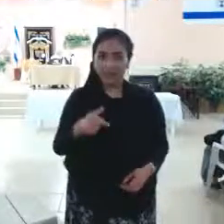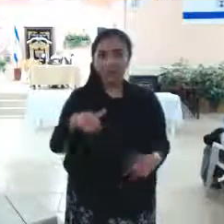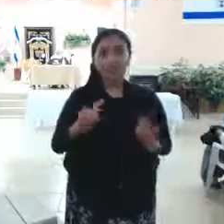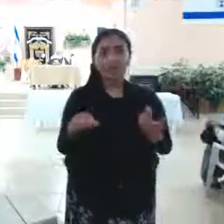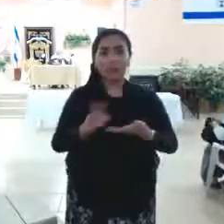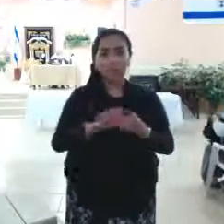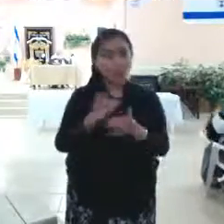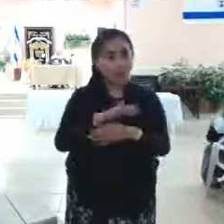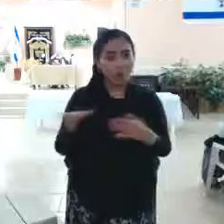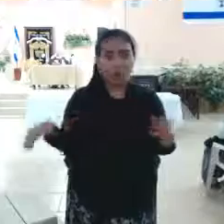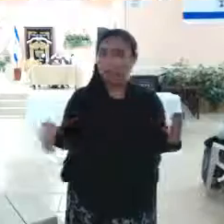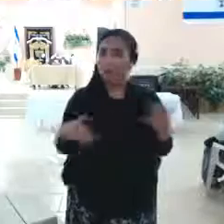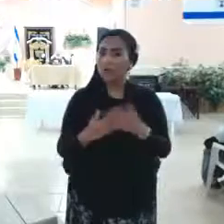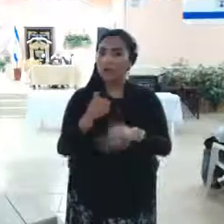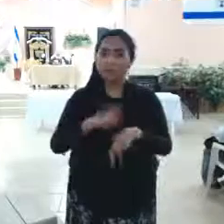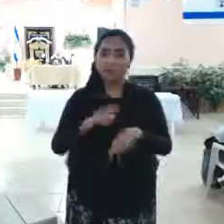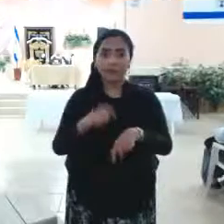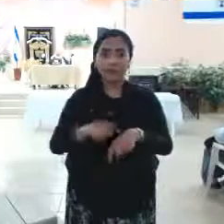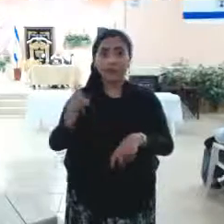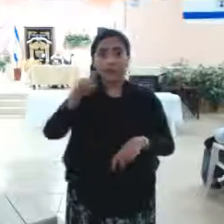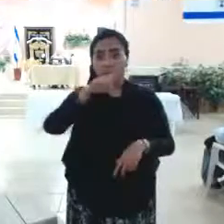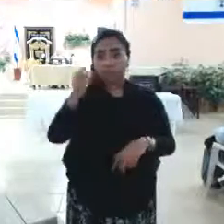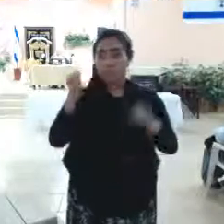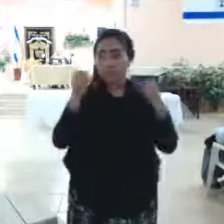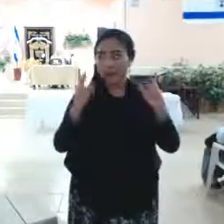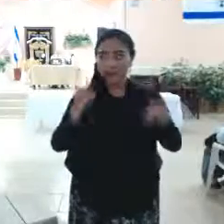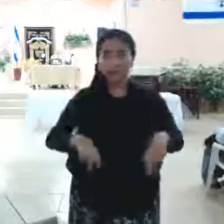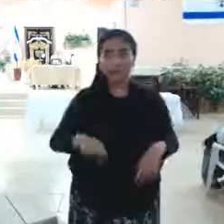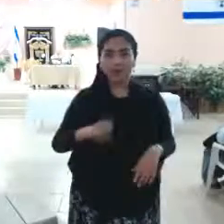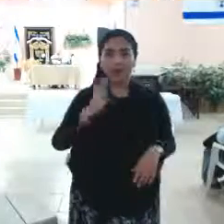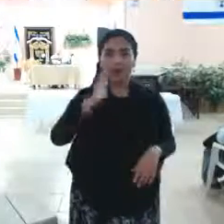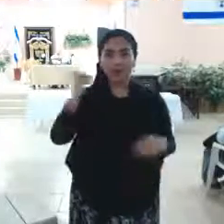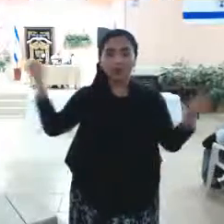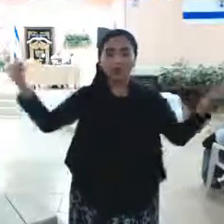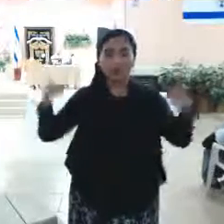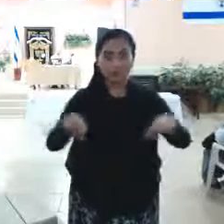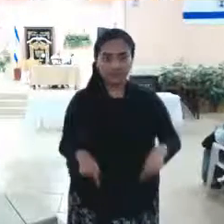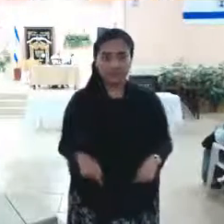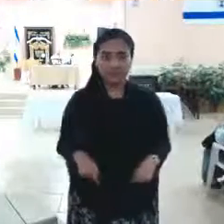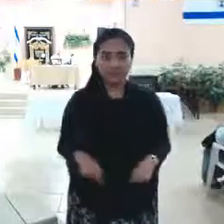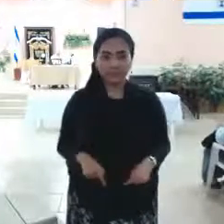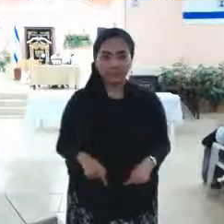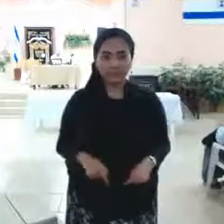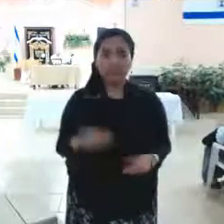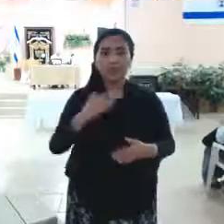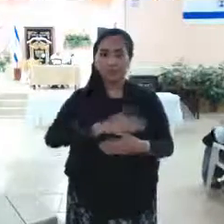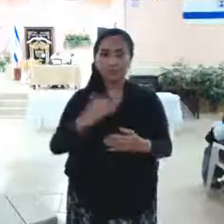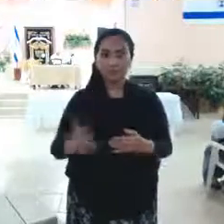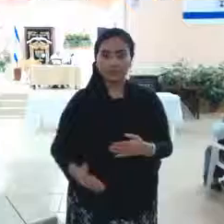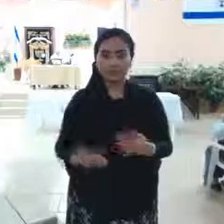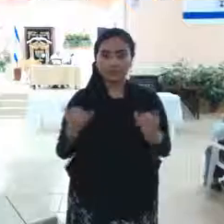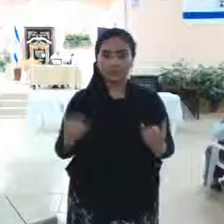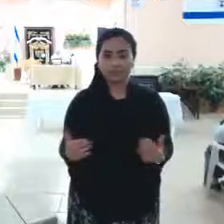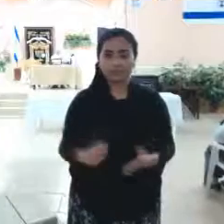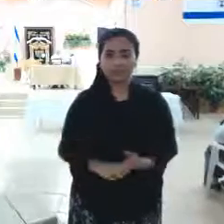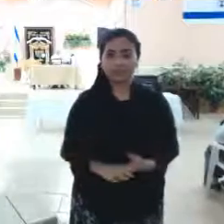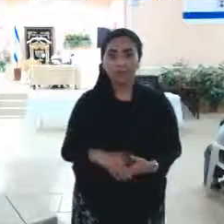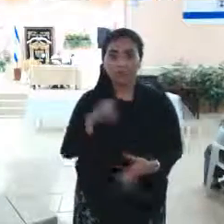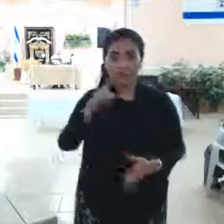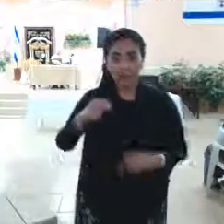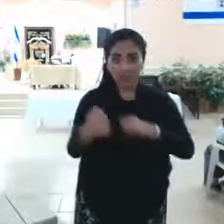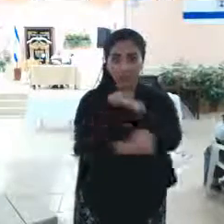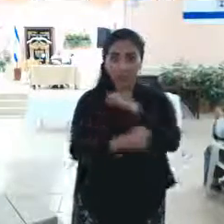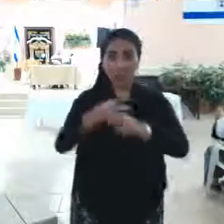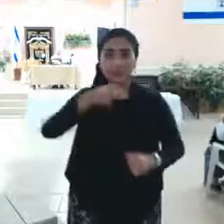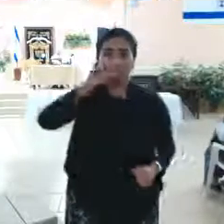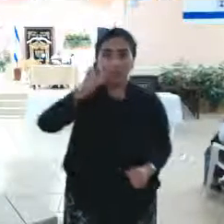have to be consecrated the whole time and praying because the multitude will arrive. I finish with this.